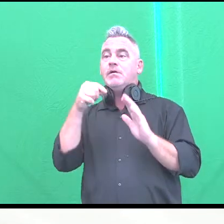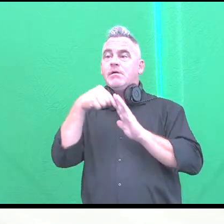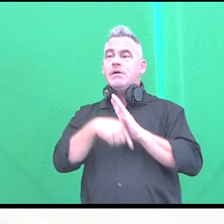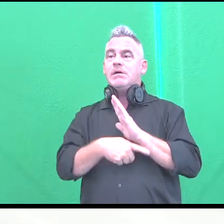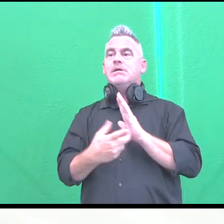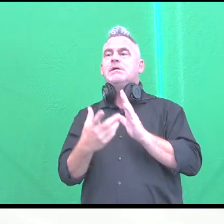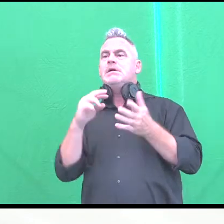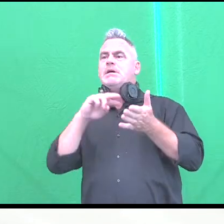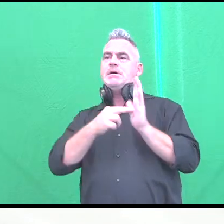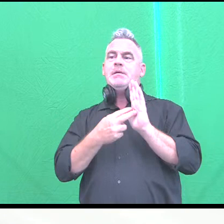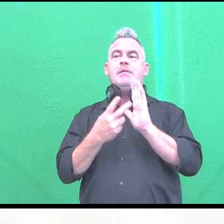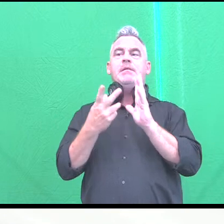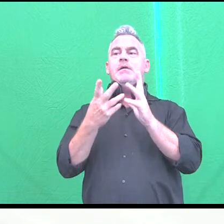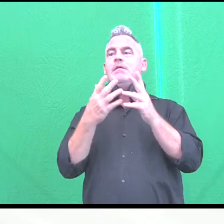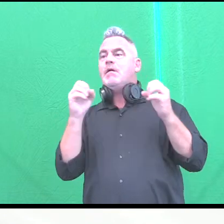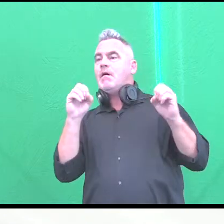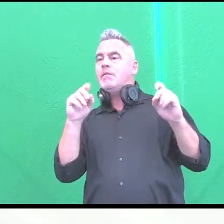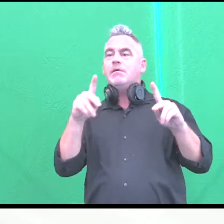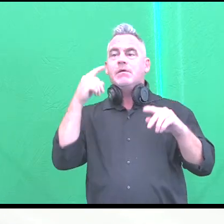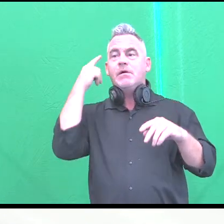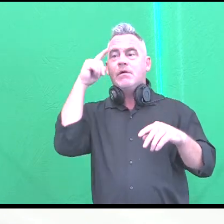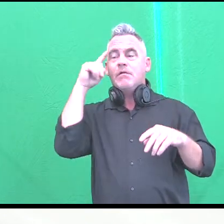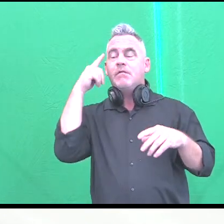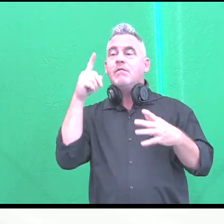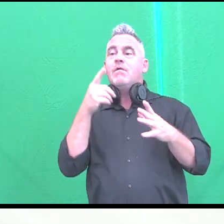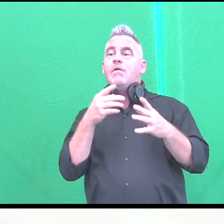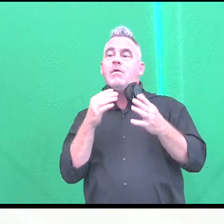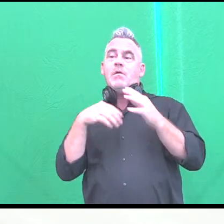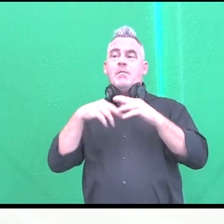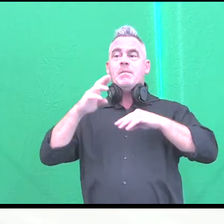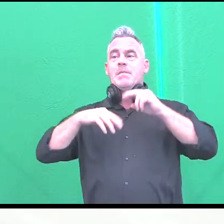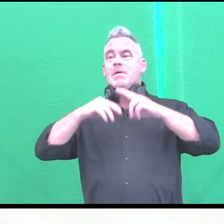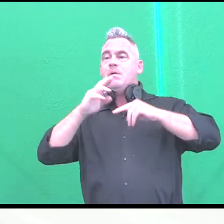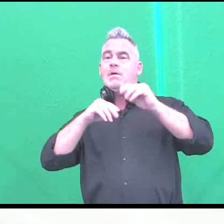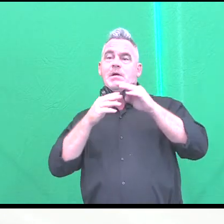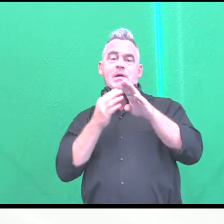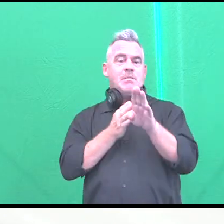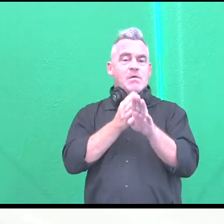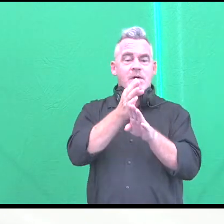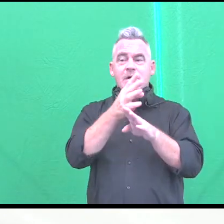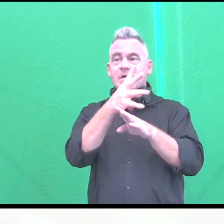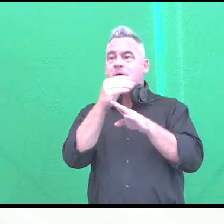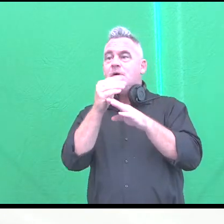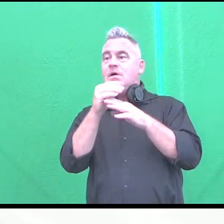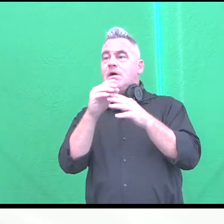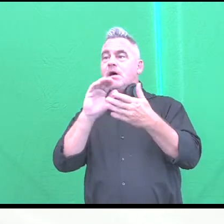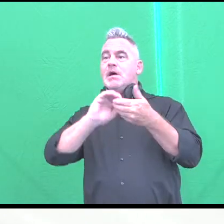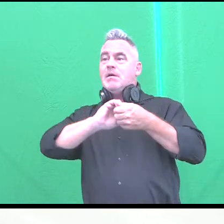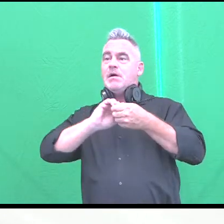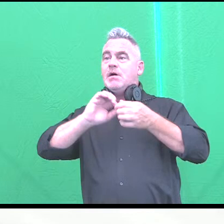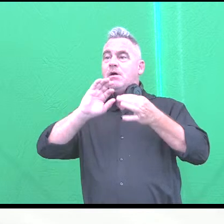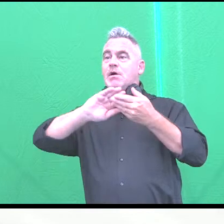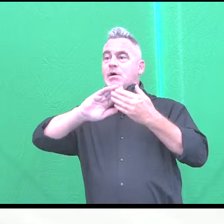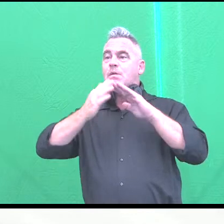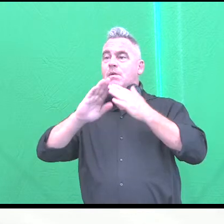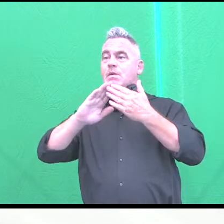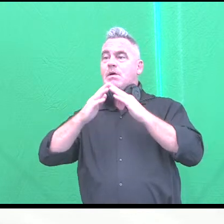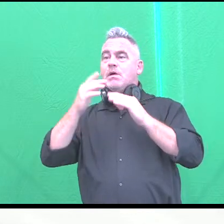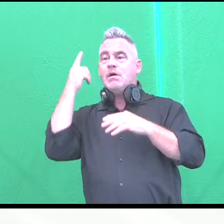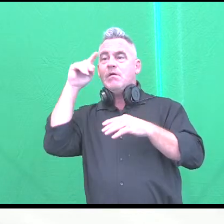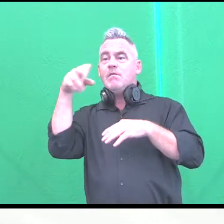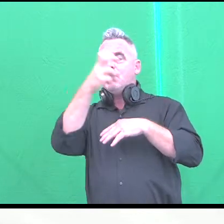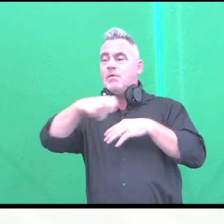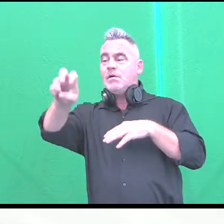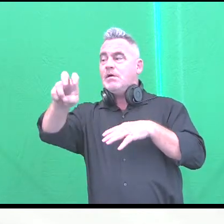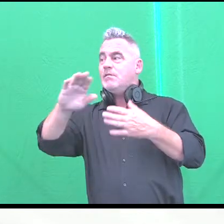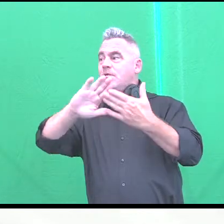learning opportunities, build professionalism, and engage parents and community to ensure success for all